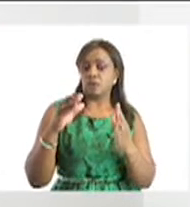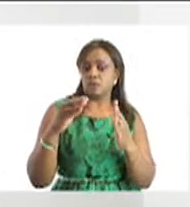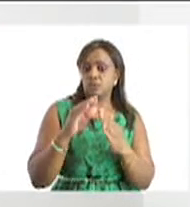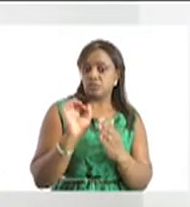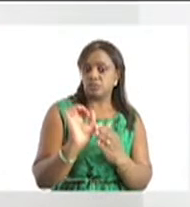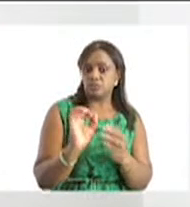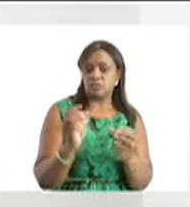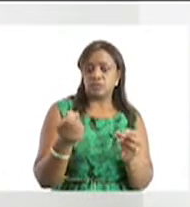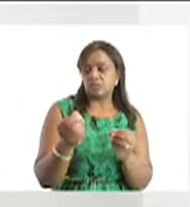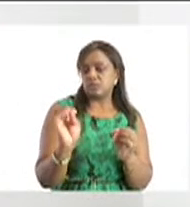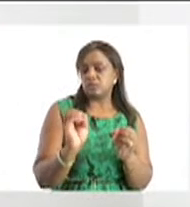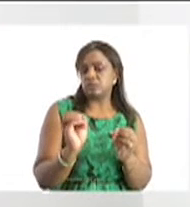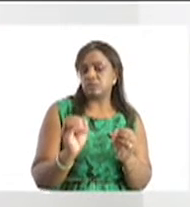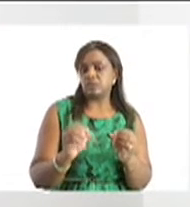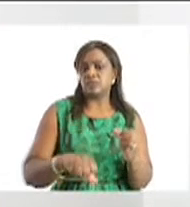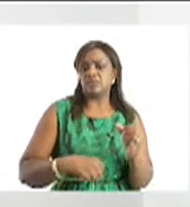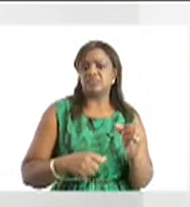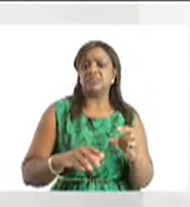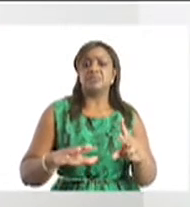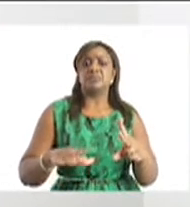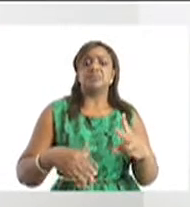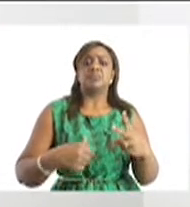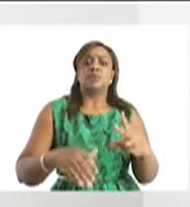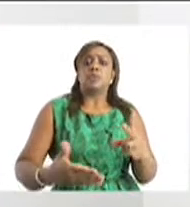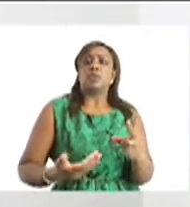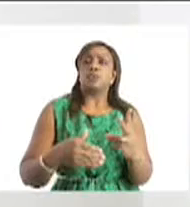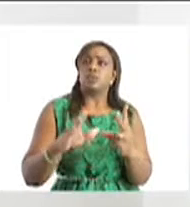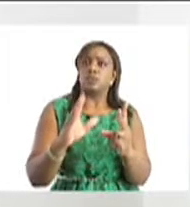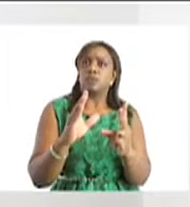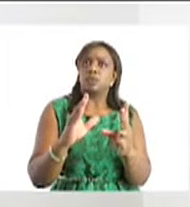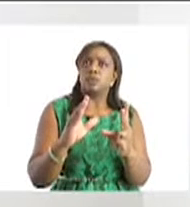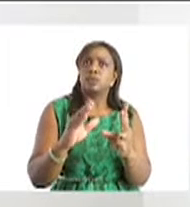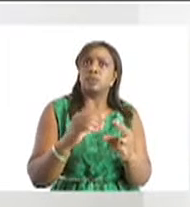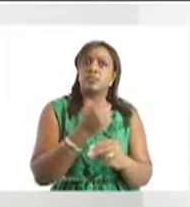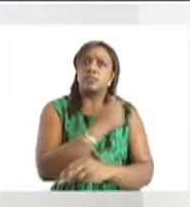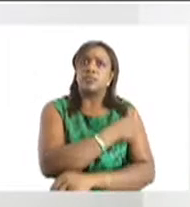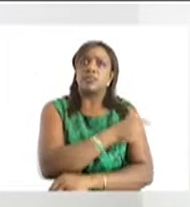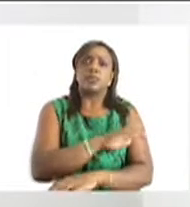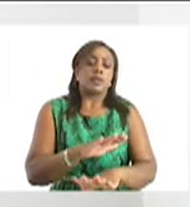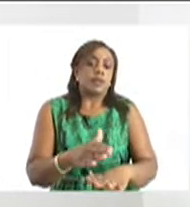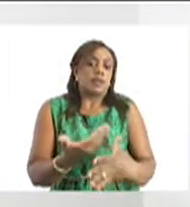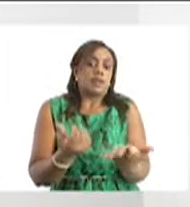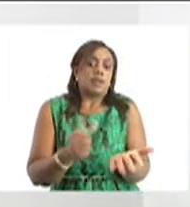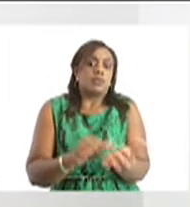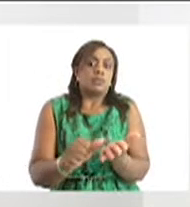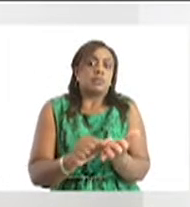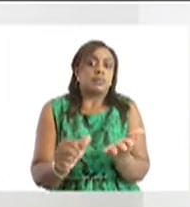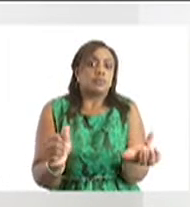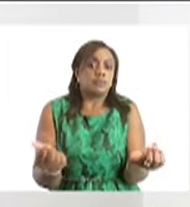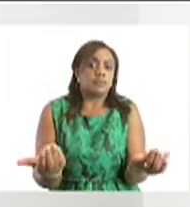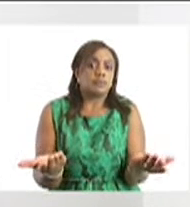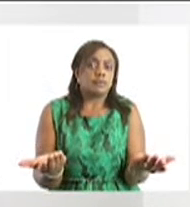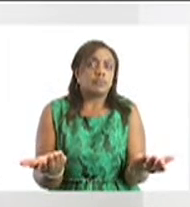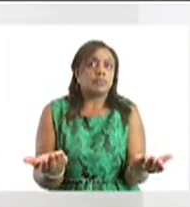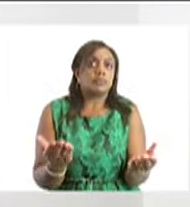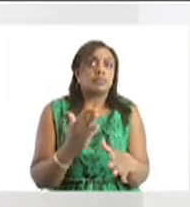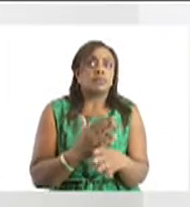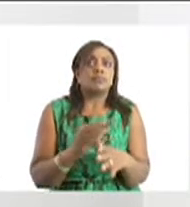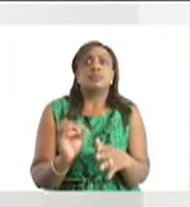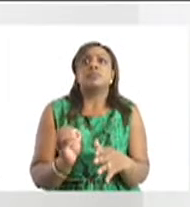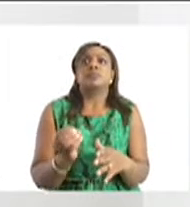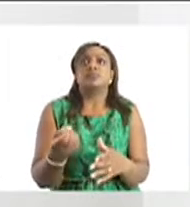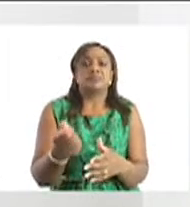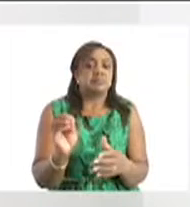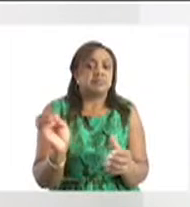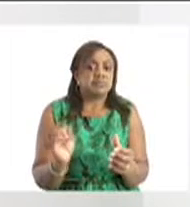get sick, how do you go to the hospital? Because at the hospital we pay a certain amount, and if the mom doesn't have a job, it means there's